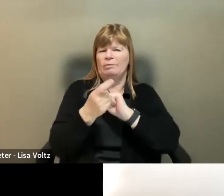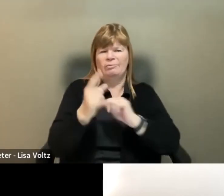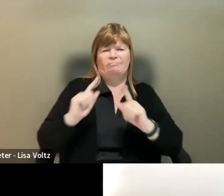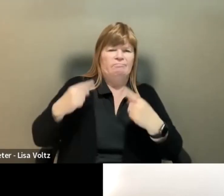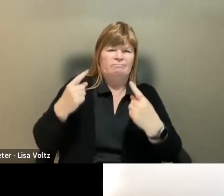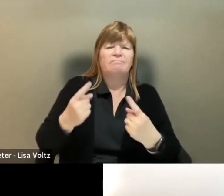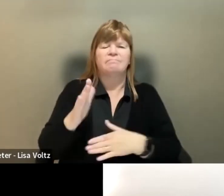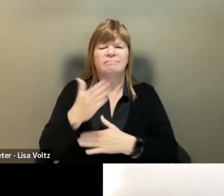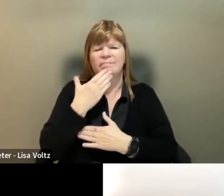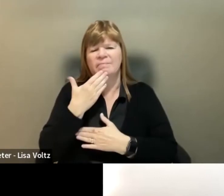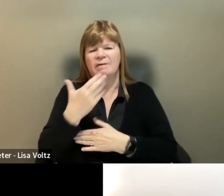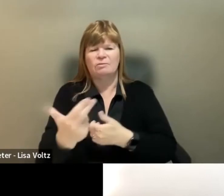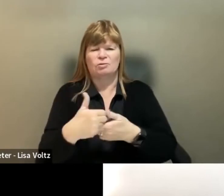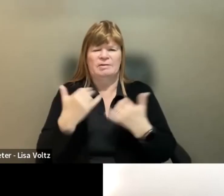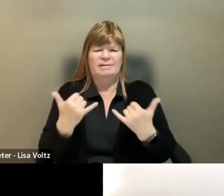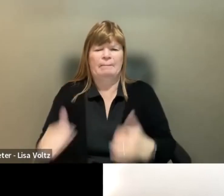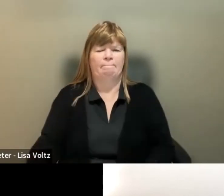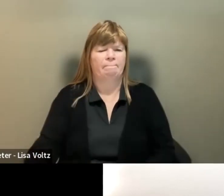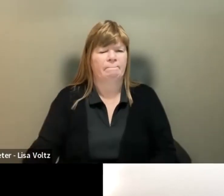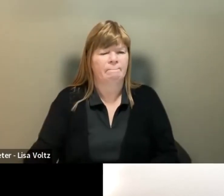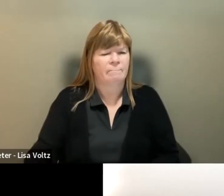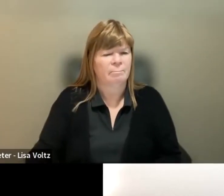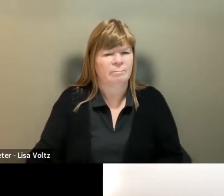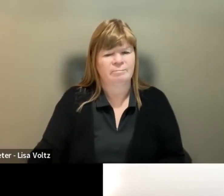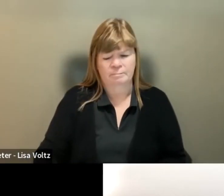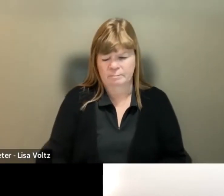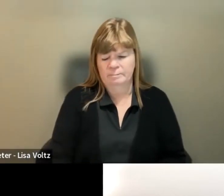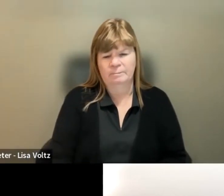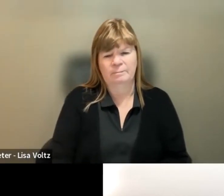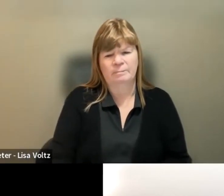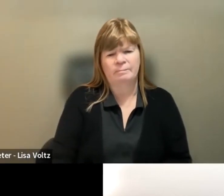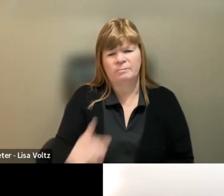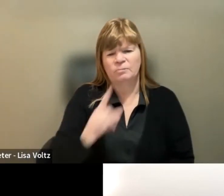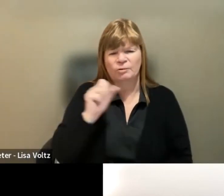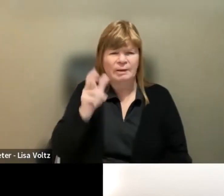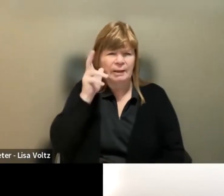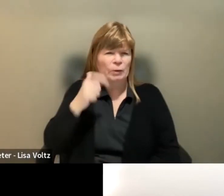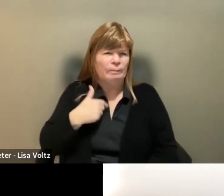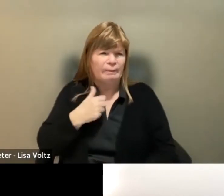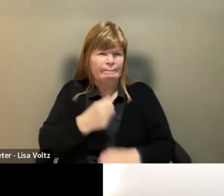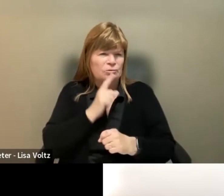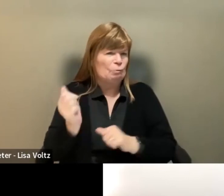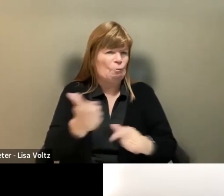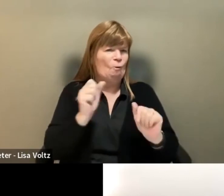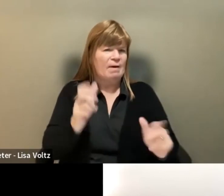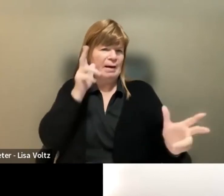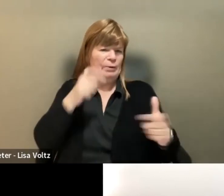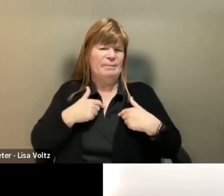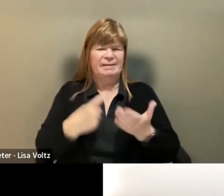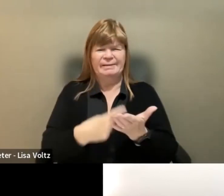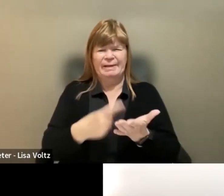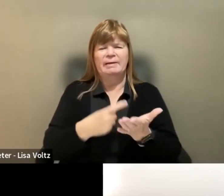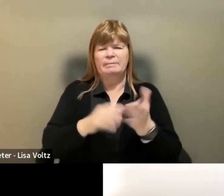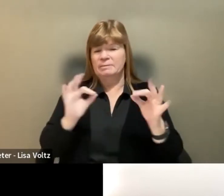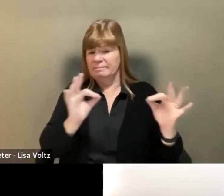So thanks for joining us today, Genevieve. Sure. Can you hear me? I want to make sure everybody can hear me. Sometimes Yes. I have some.